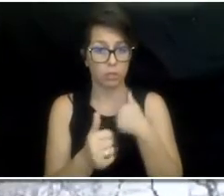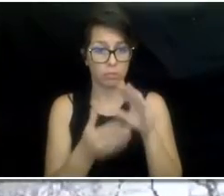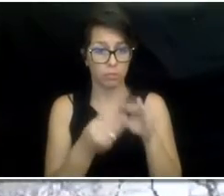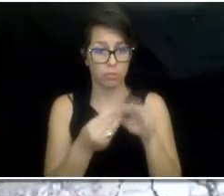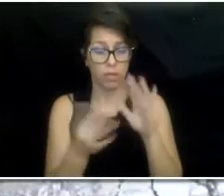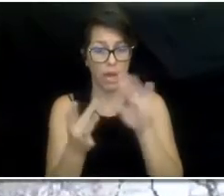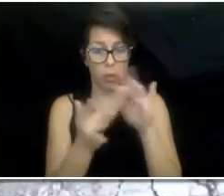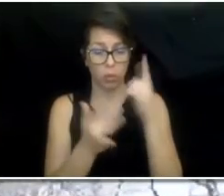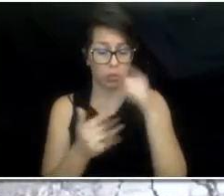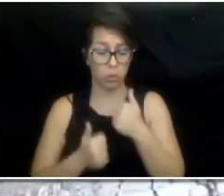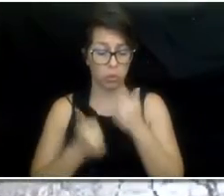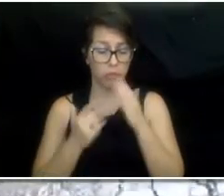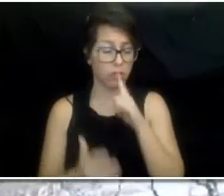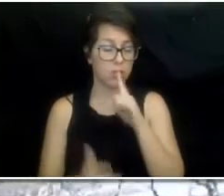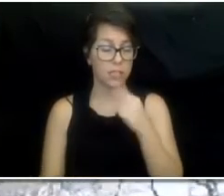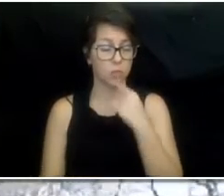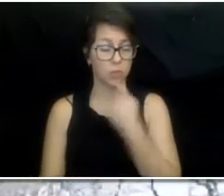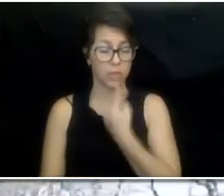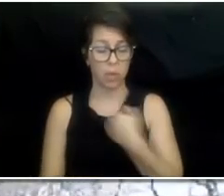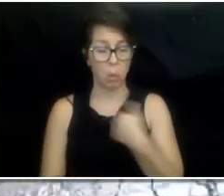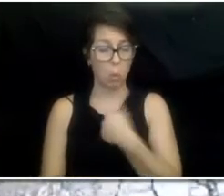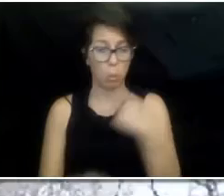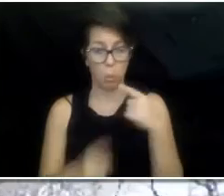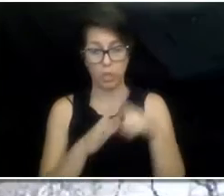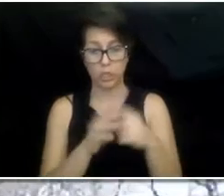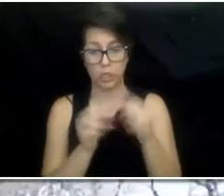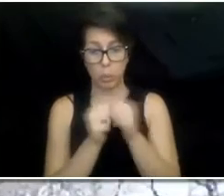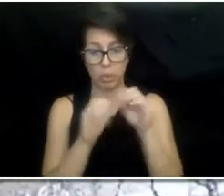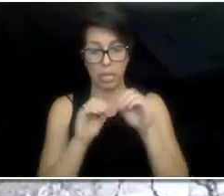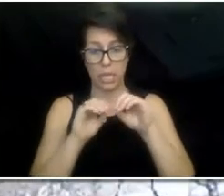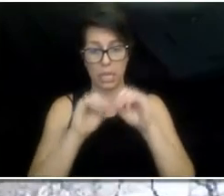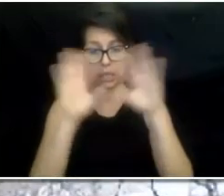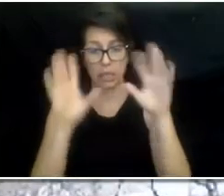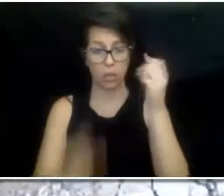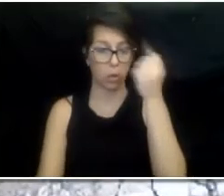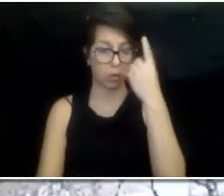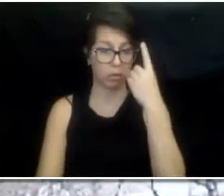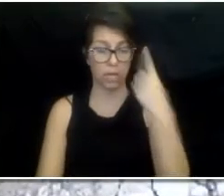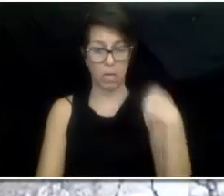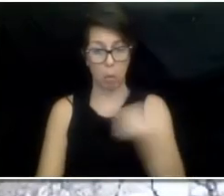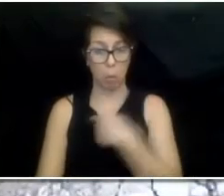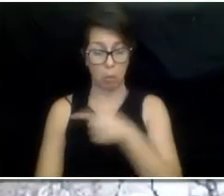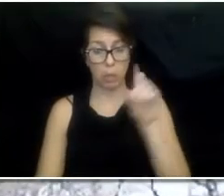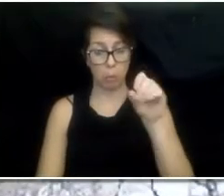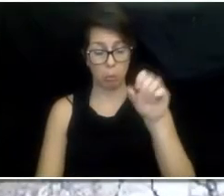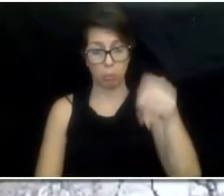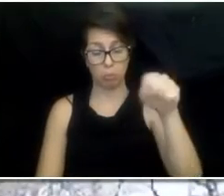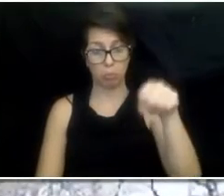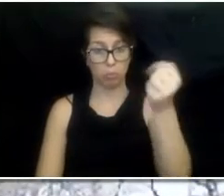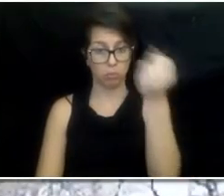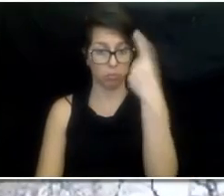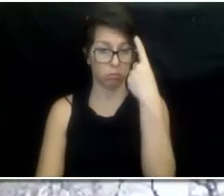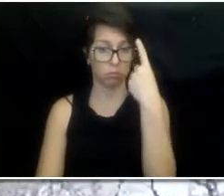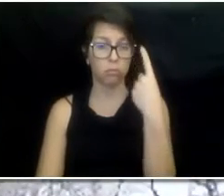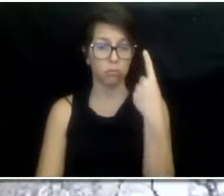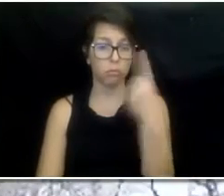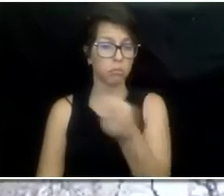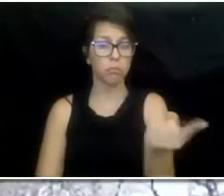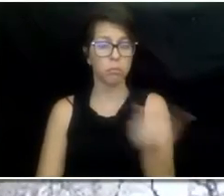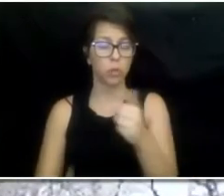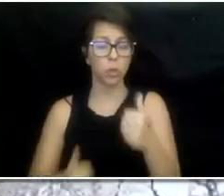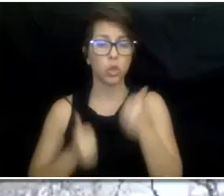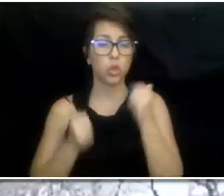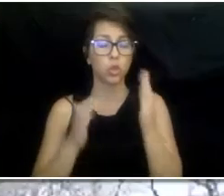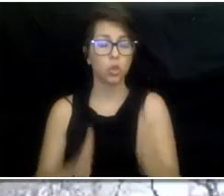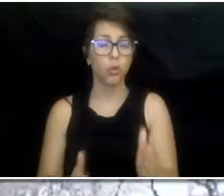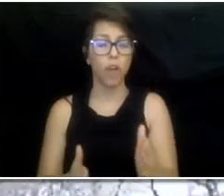services now so we looked at how we could stand up services as quickly as possible in two phases the first phase was